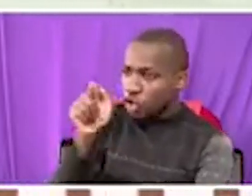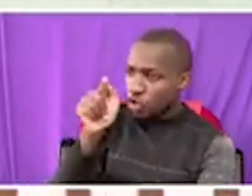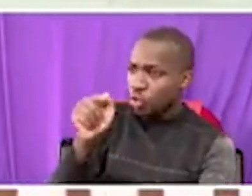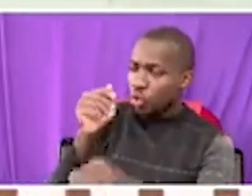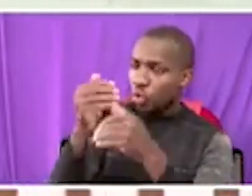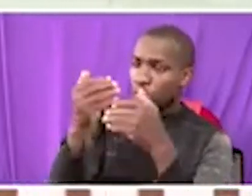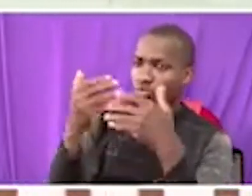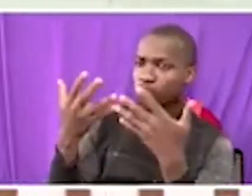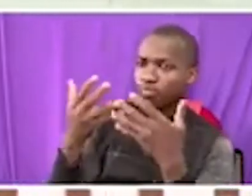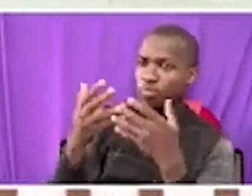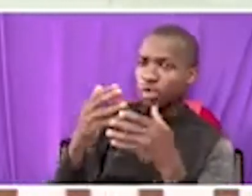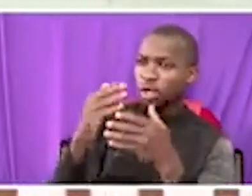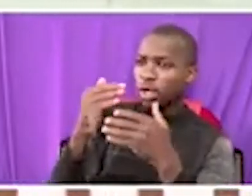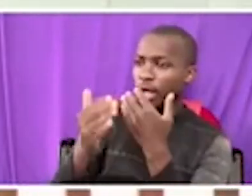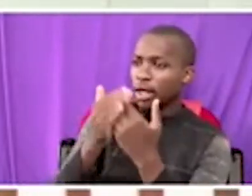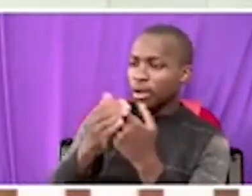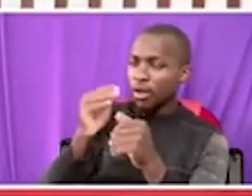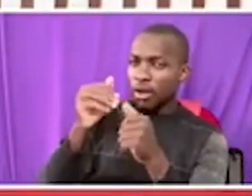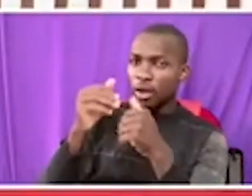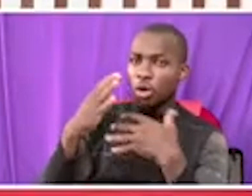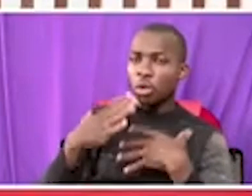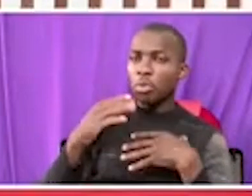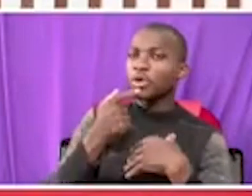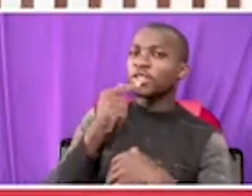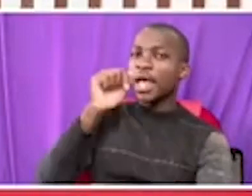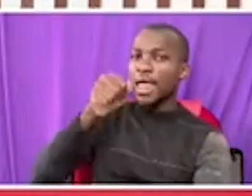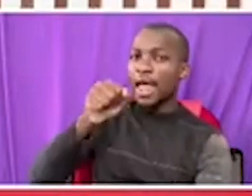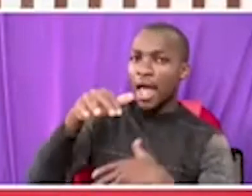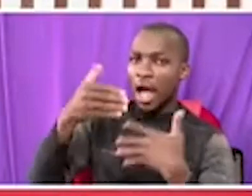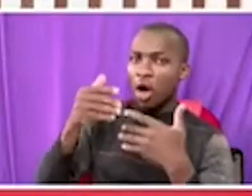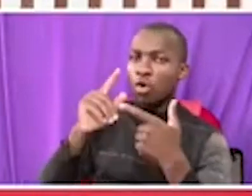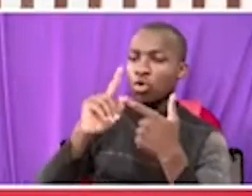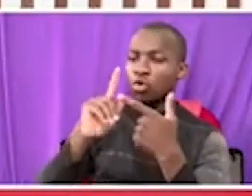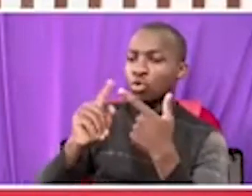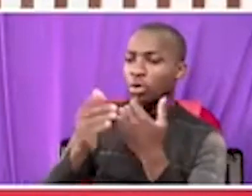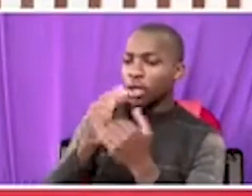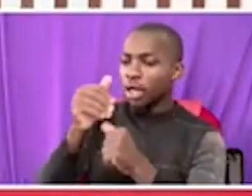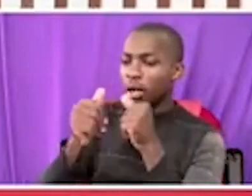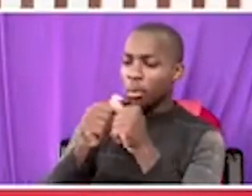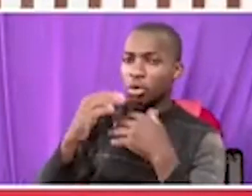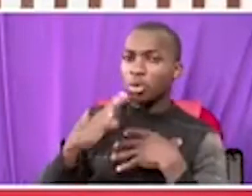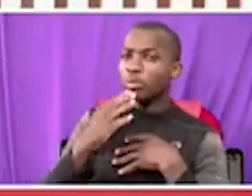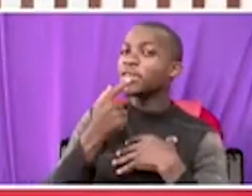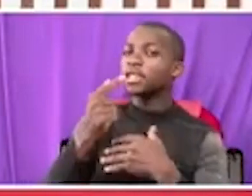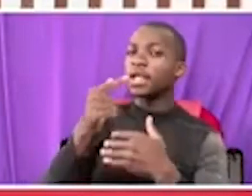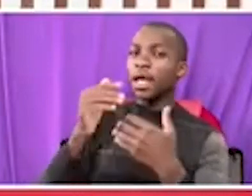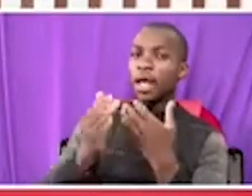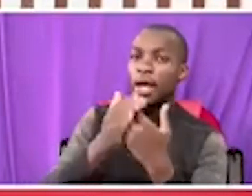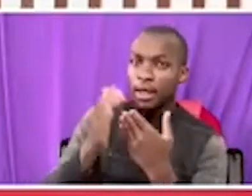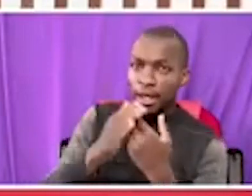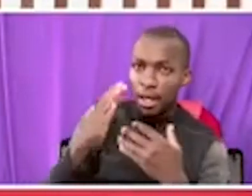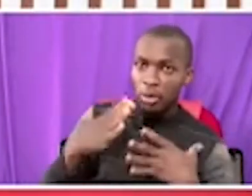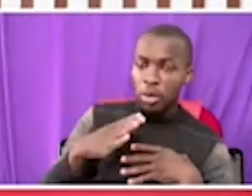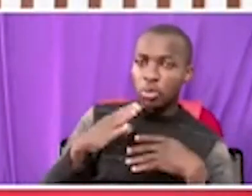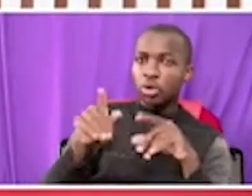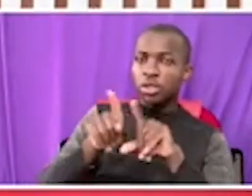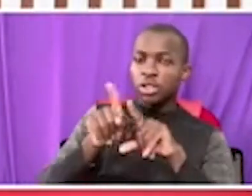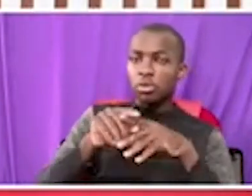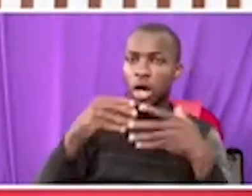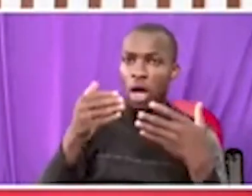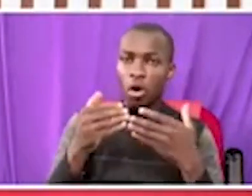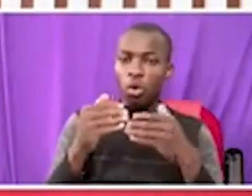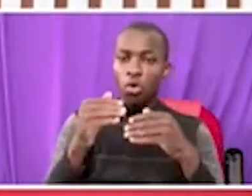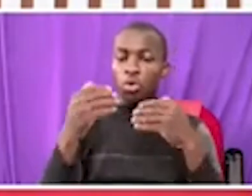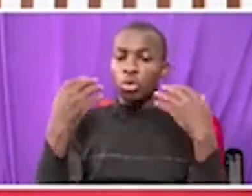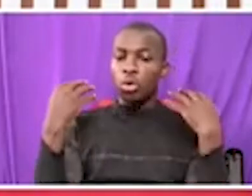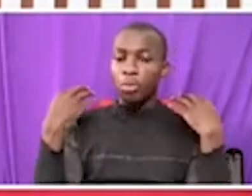deal with evil thoughts? He said, yeah. How do you deal with them? He said, I deal with them the way I deal with birds that fly in